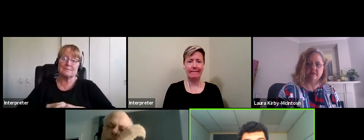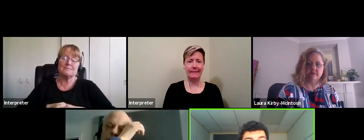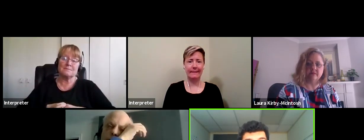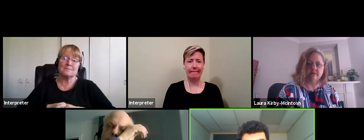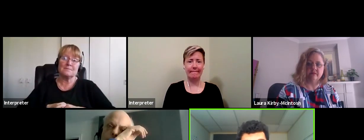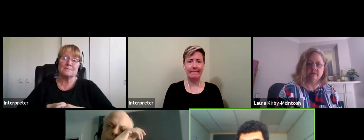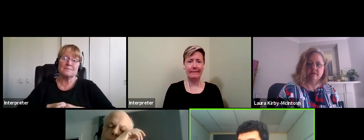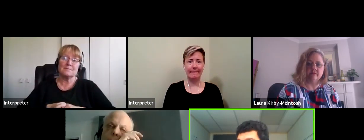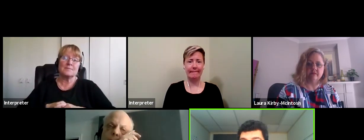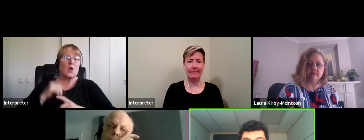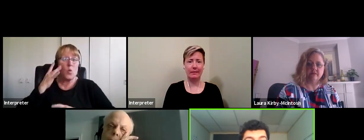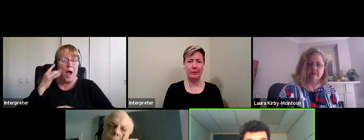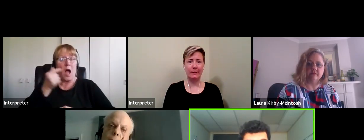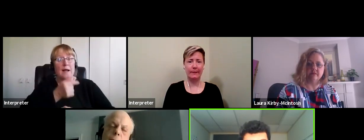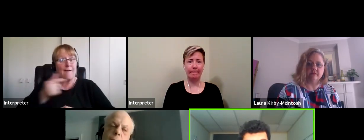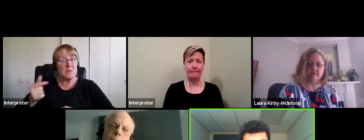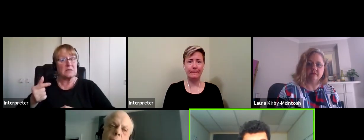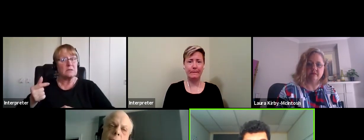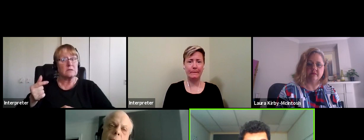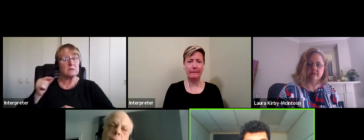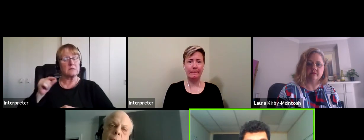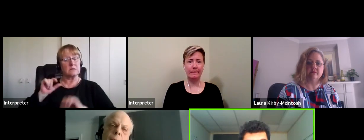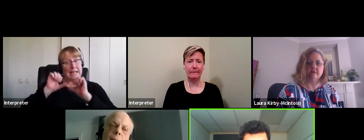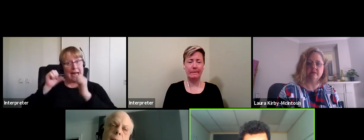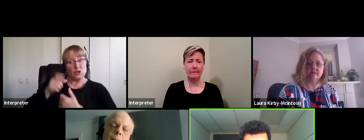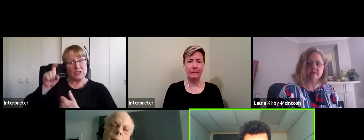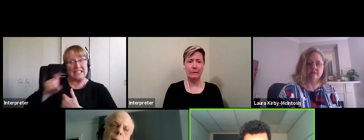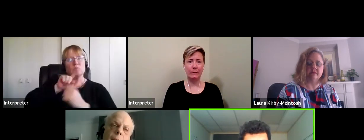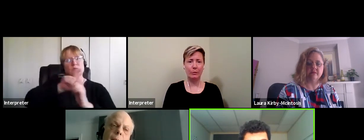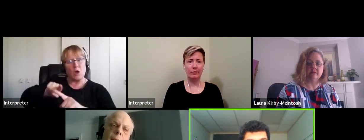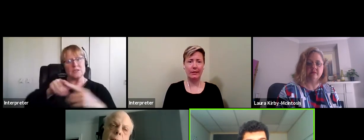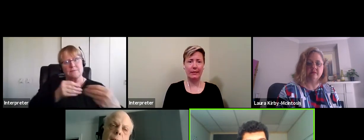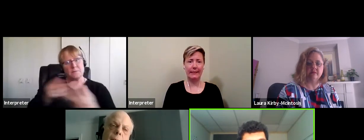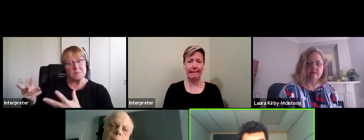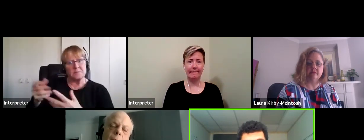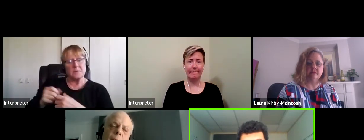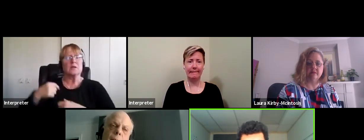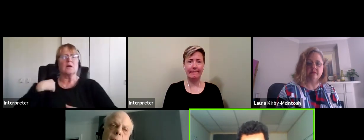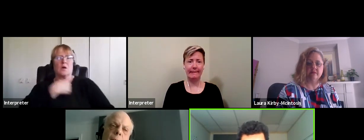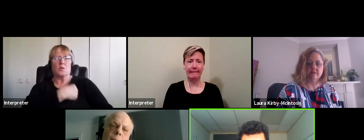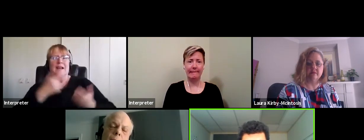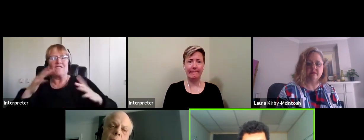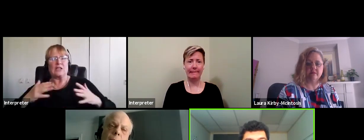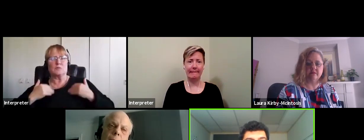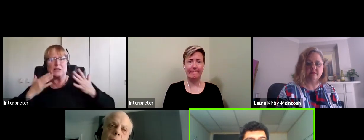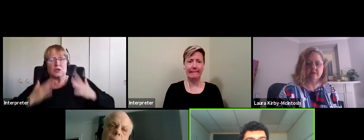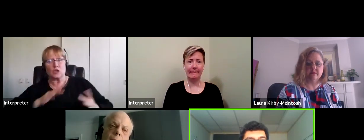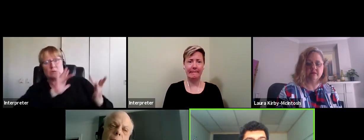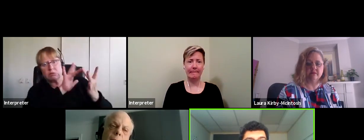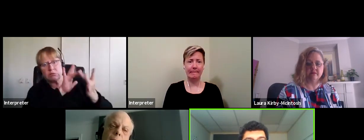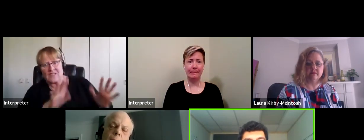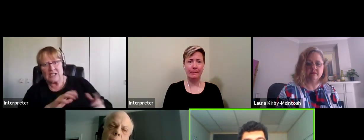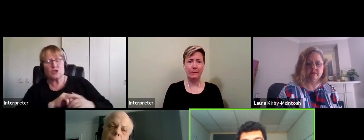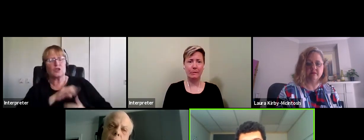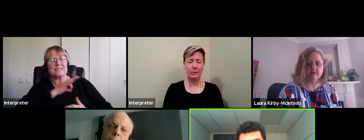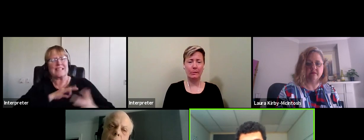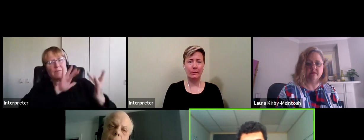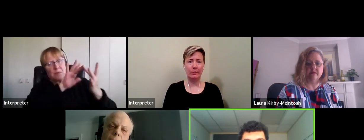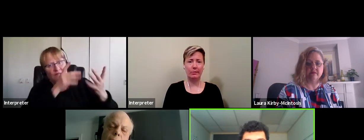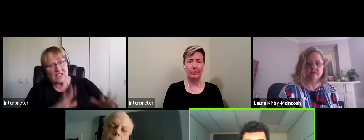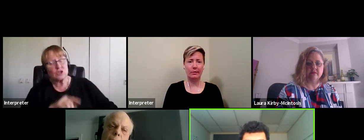government that has been quite responsive to the needs of agencies. So we've spoken to the minister and his staff on a number of occasions, and they put forward